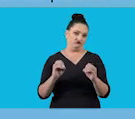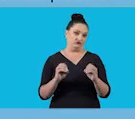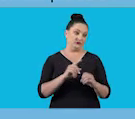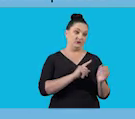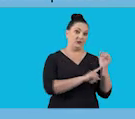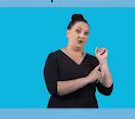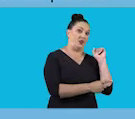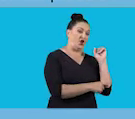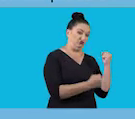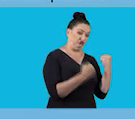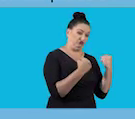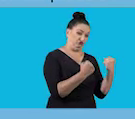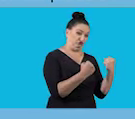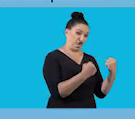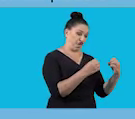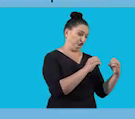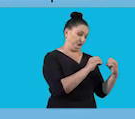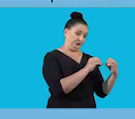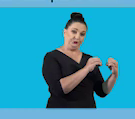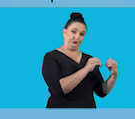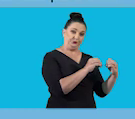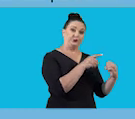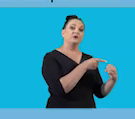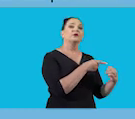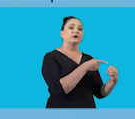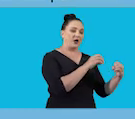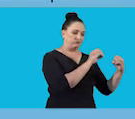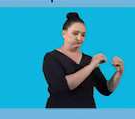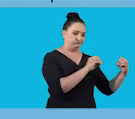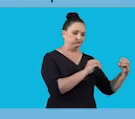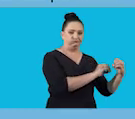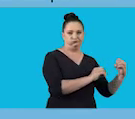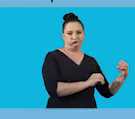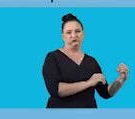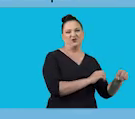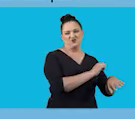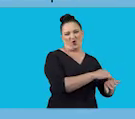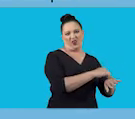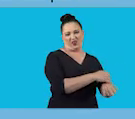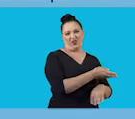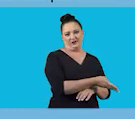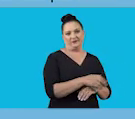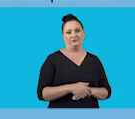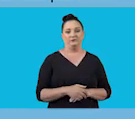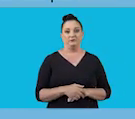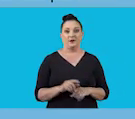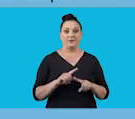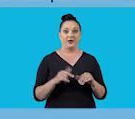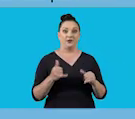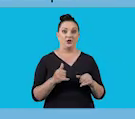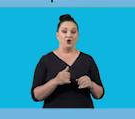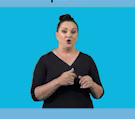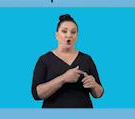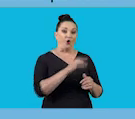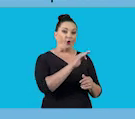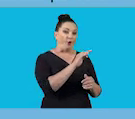and then the last one, the one that is the strongest forces between the particles, is going to be a solid. Remember that the forces within